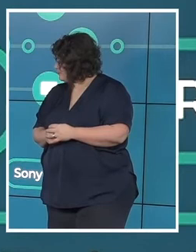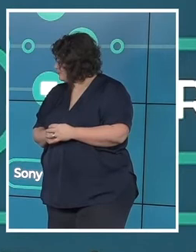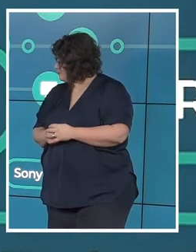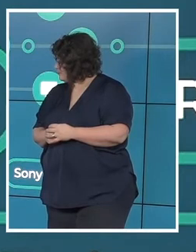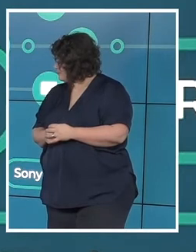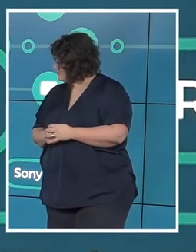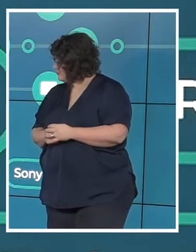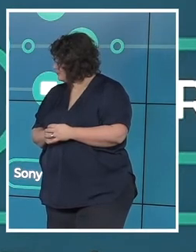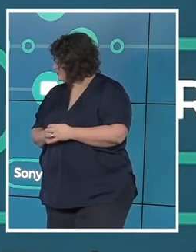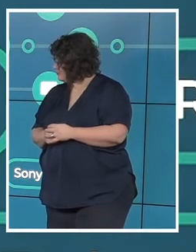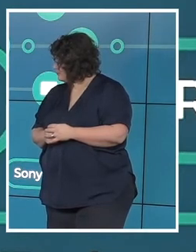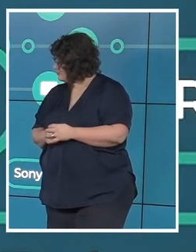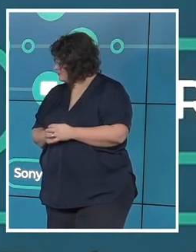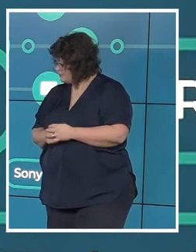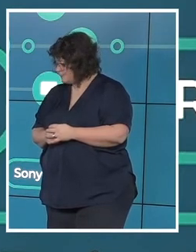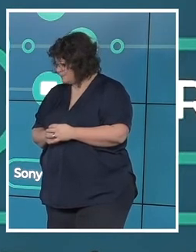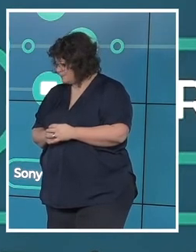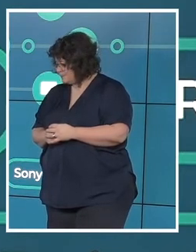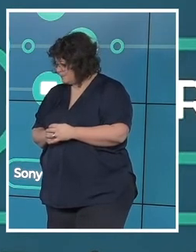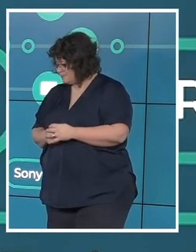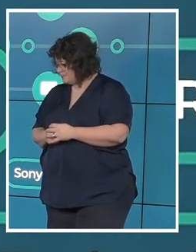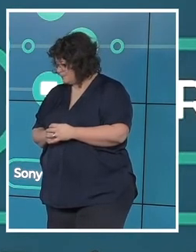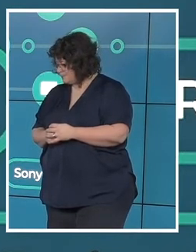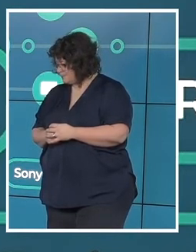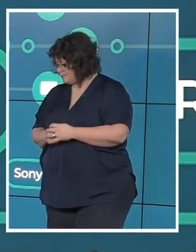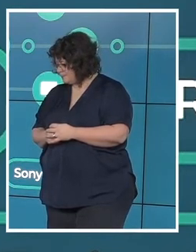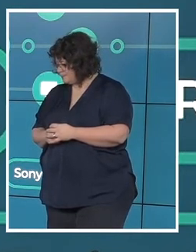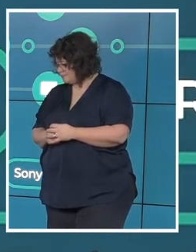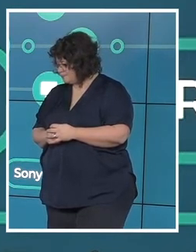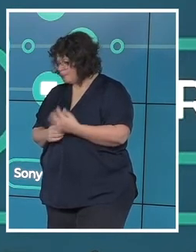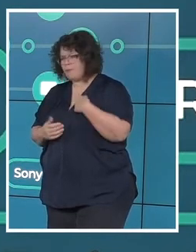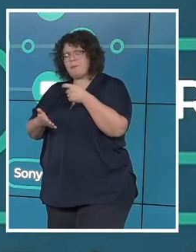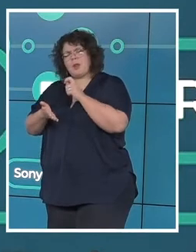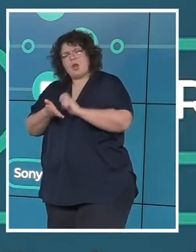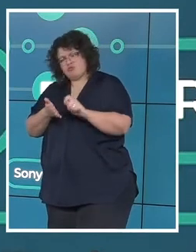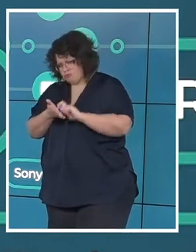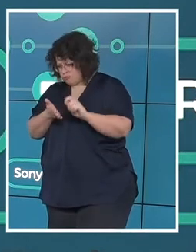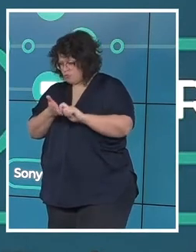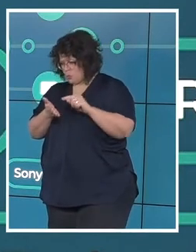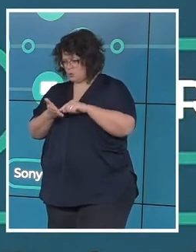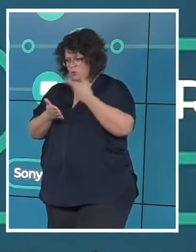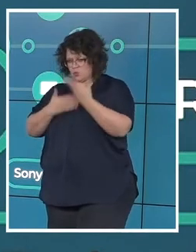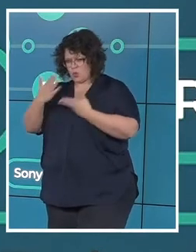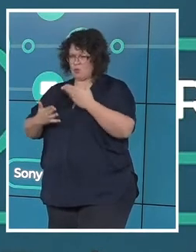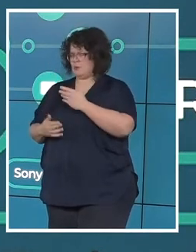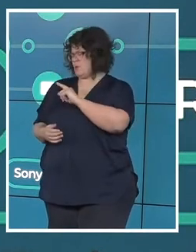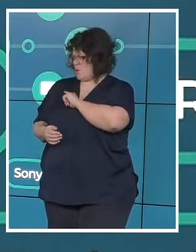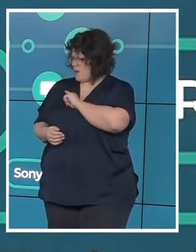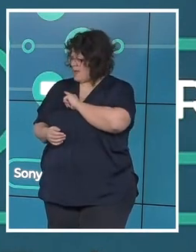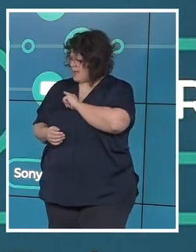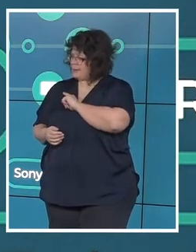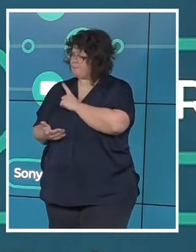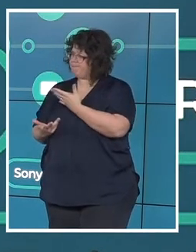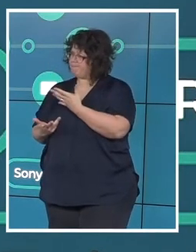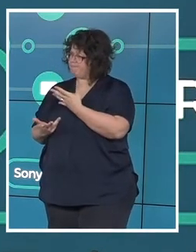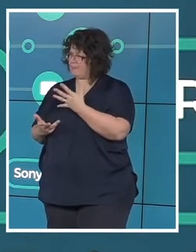So I wrote those stories specifically because they teach us something about ableism. Ableism is the idea that